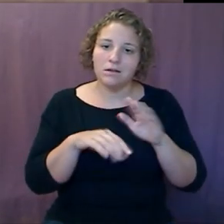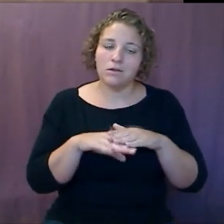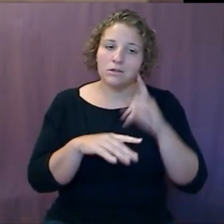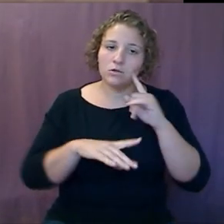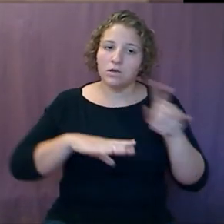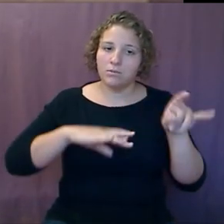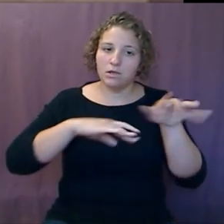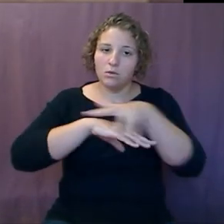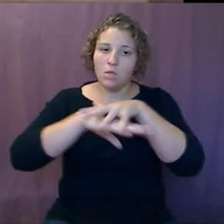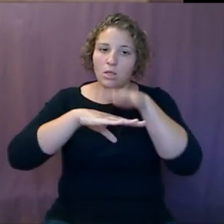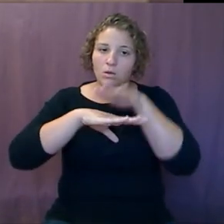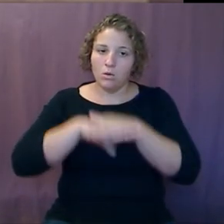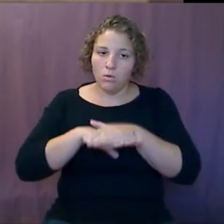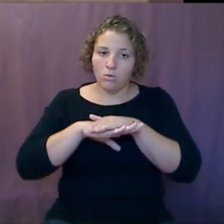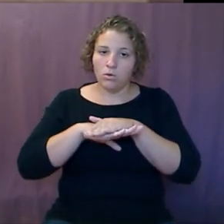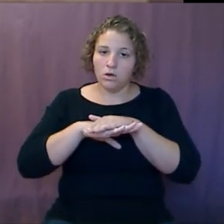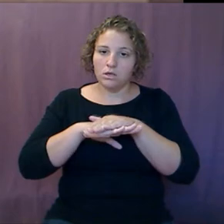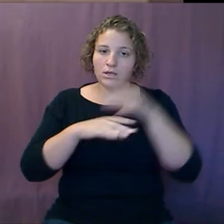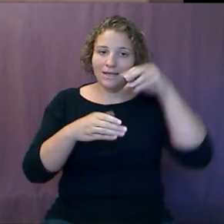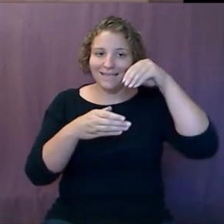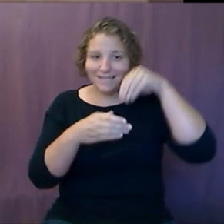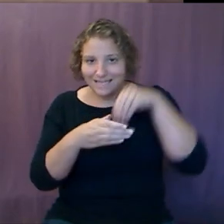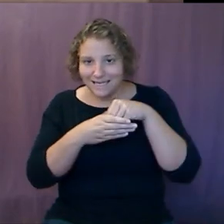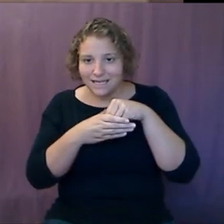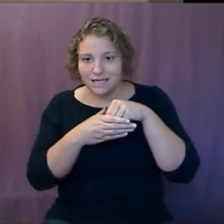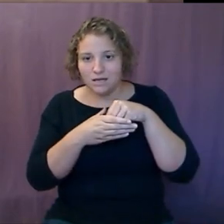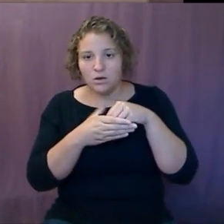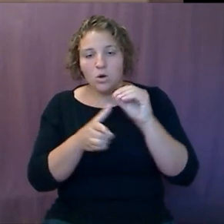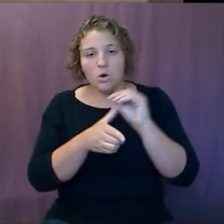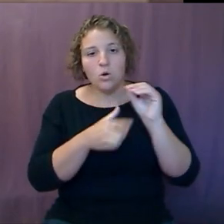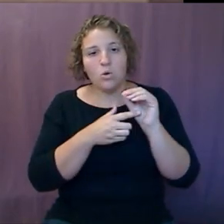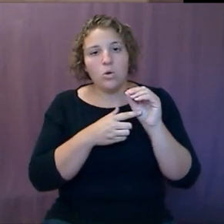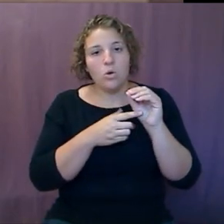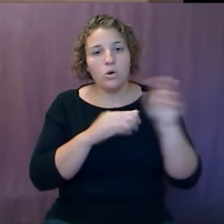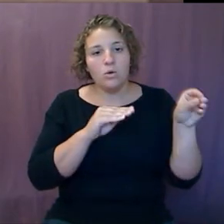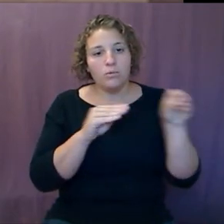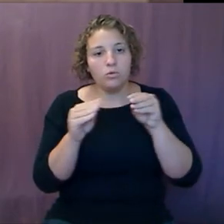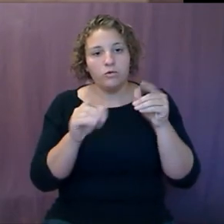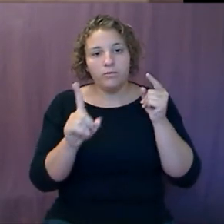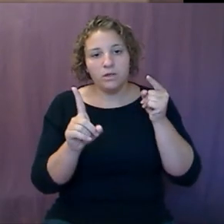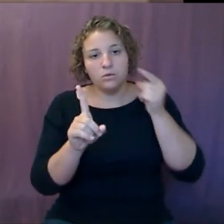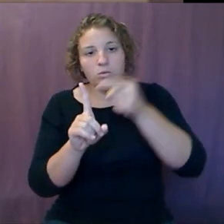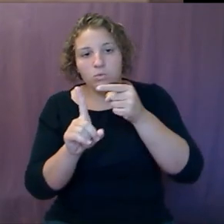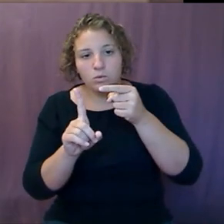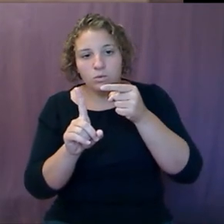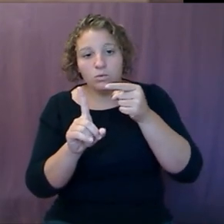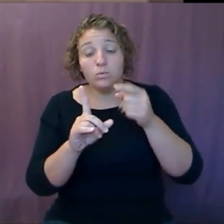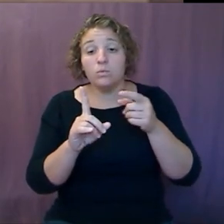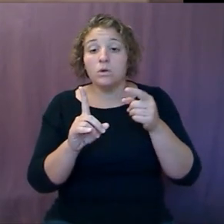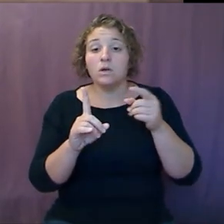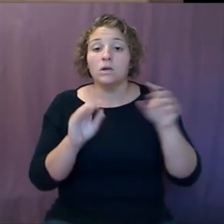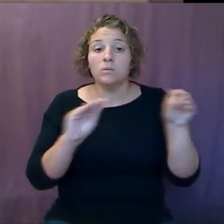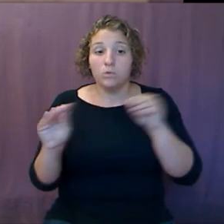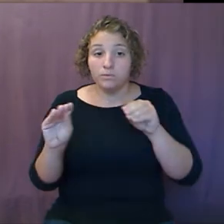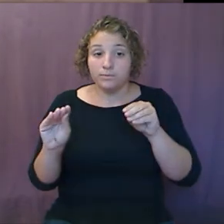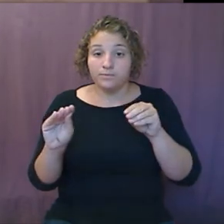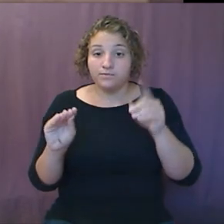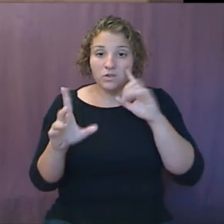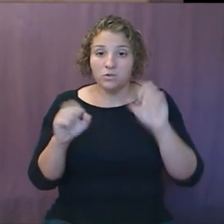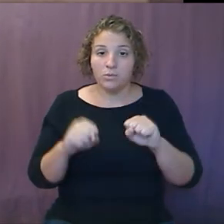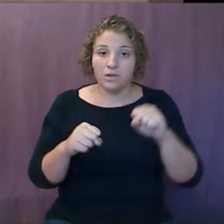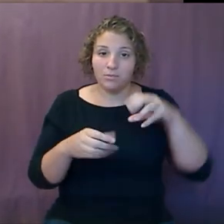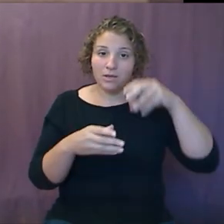on in or of motion upon to or towards which means the mark could just as easily